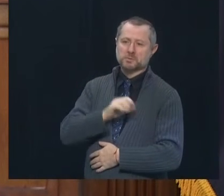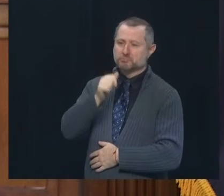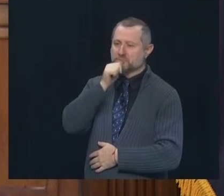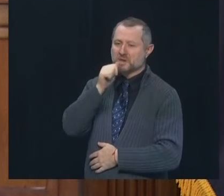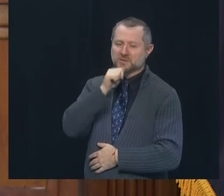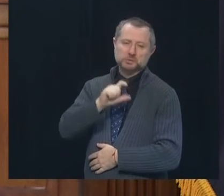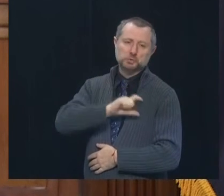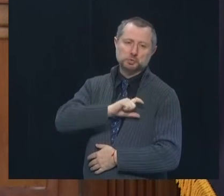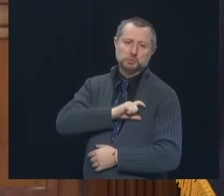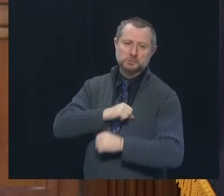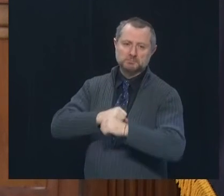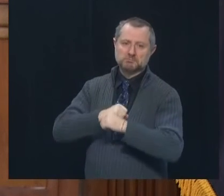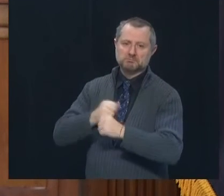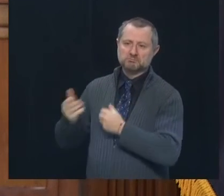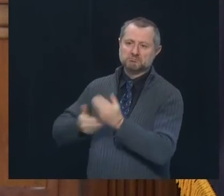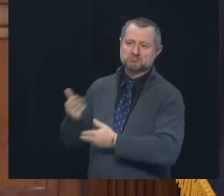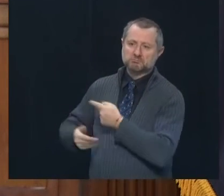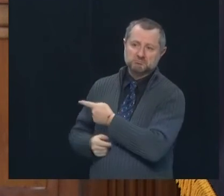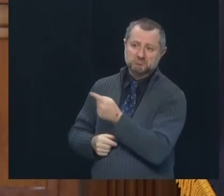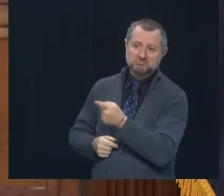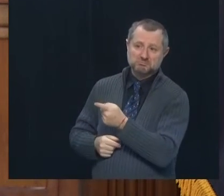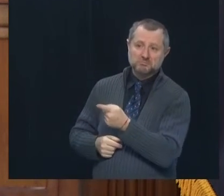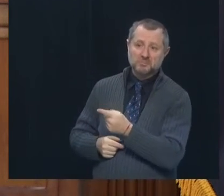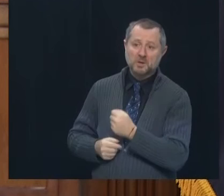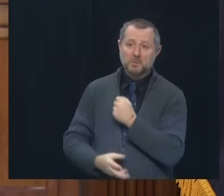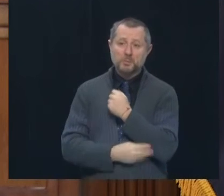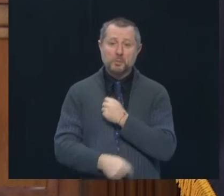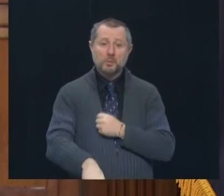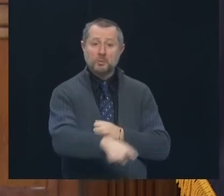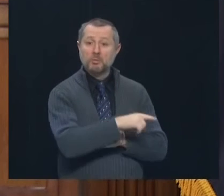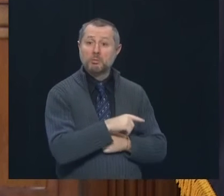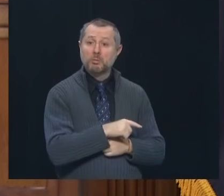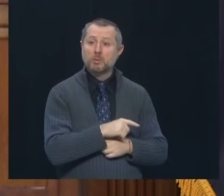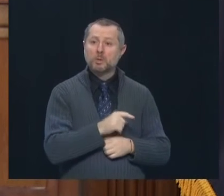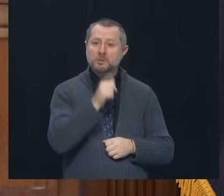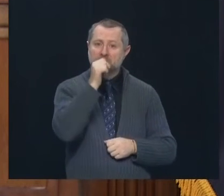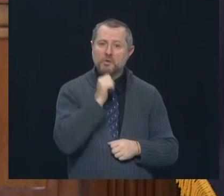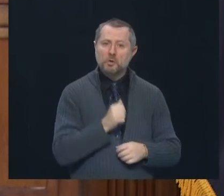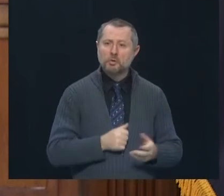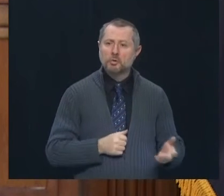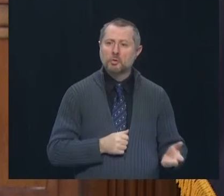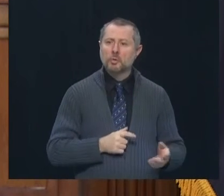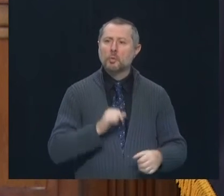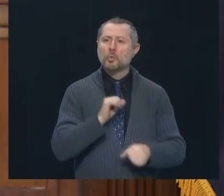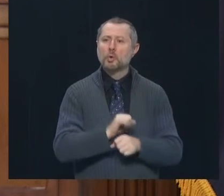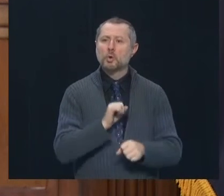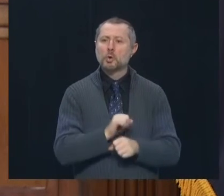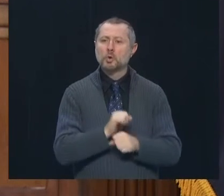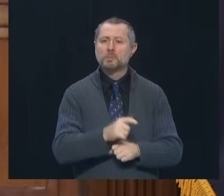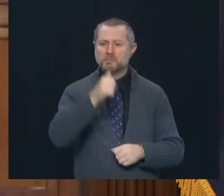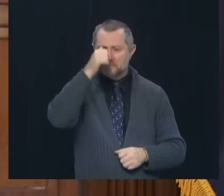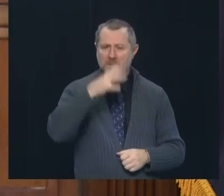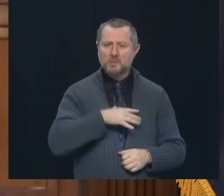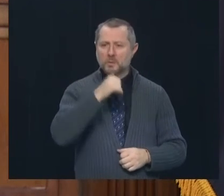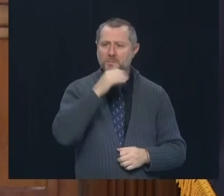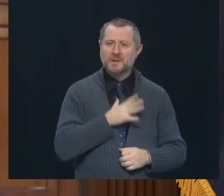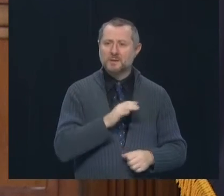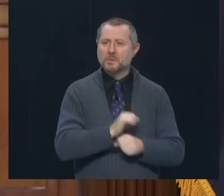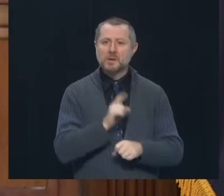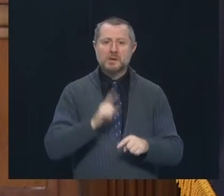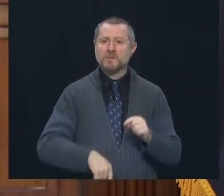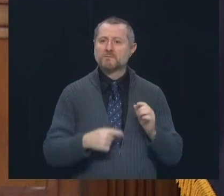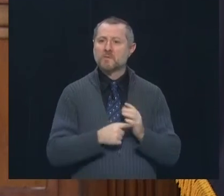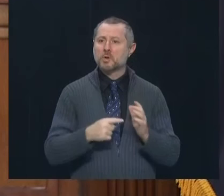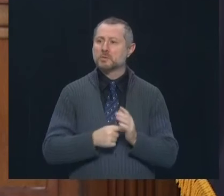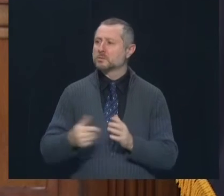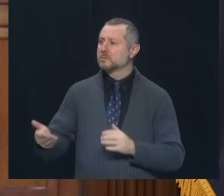security. It's the poorer communities. It's the working men and women who can't afford to hire their own police. We need